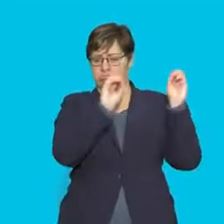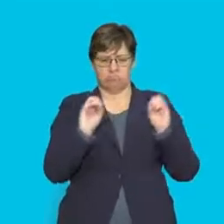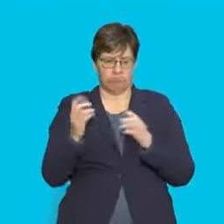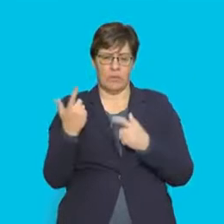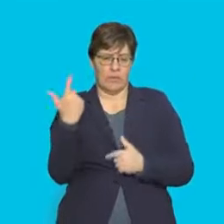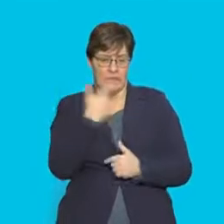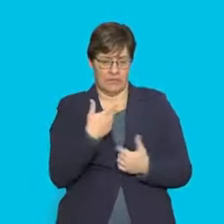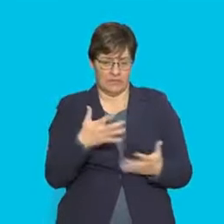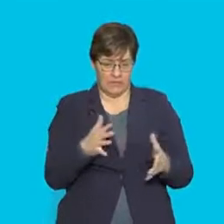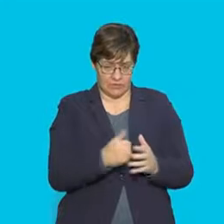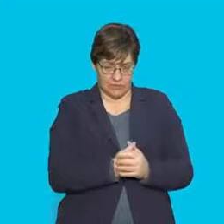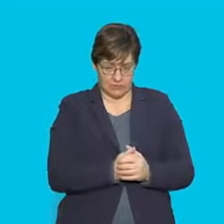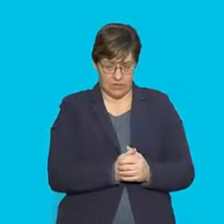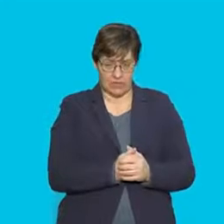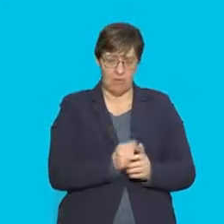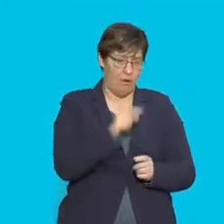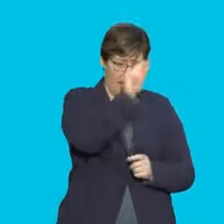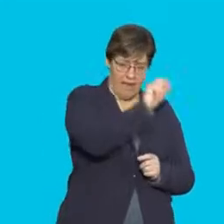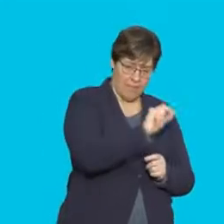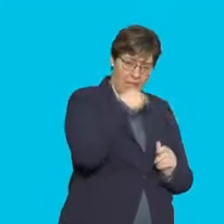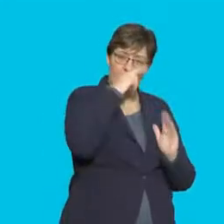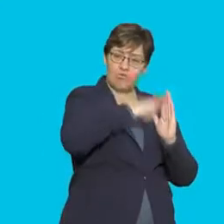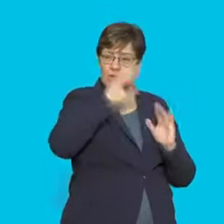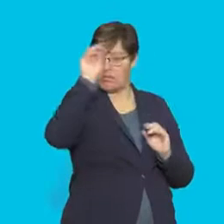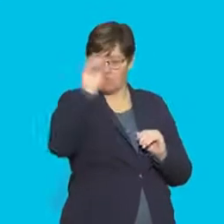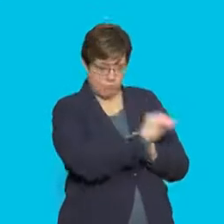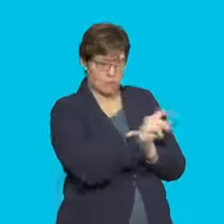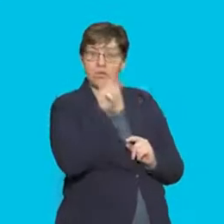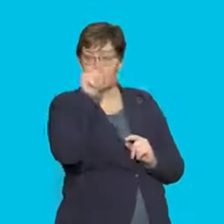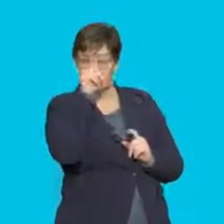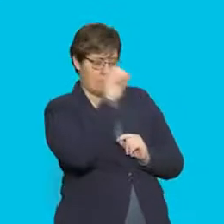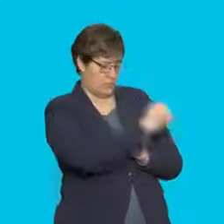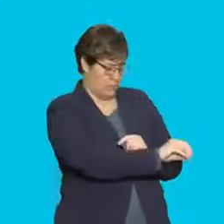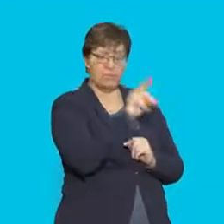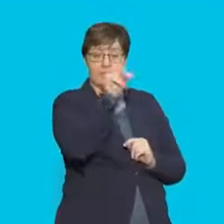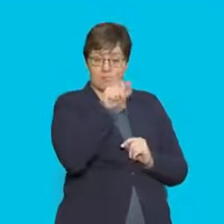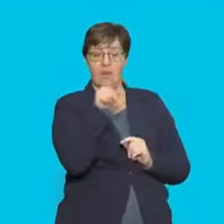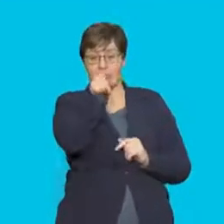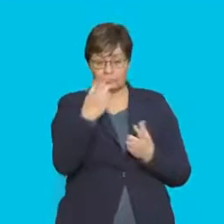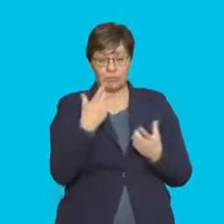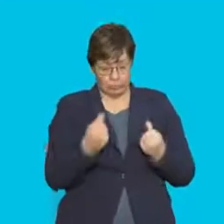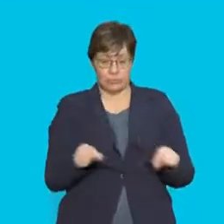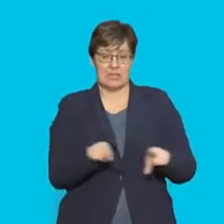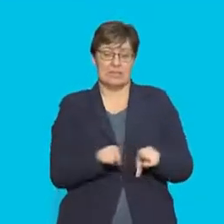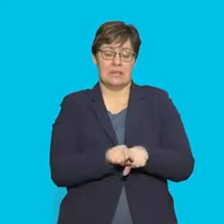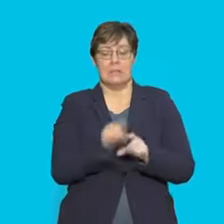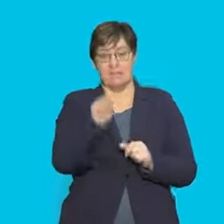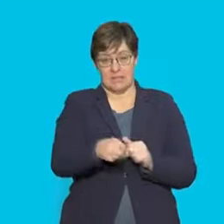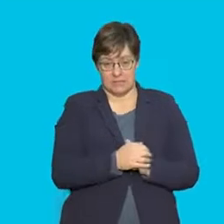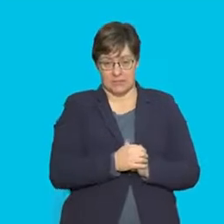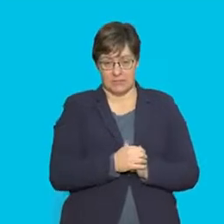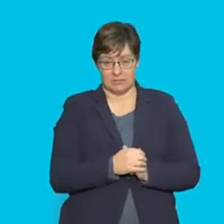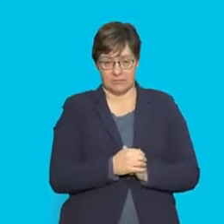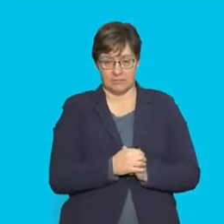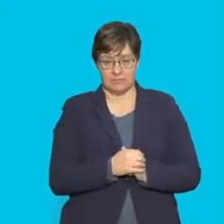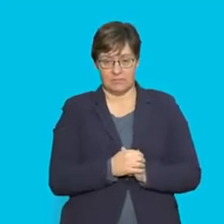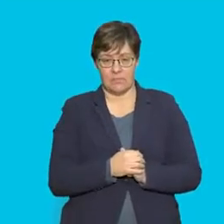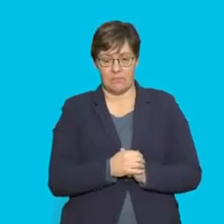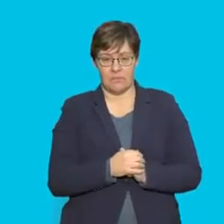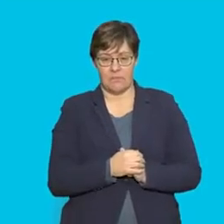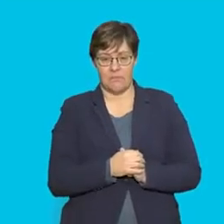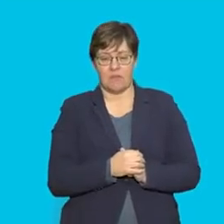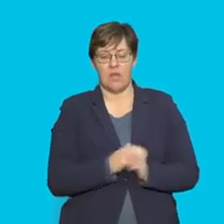the previous question here where I was reading the statement. That's exactly what you need to do in your question paper